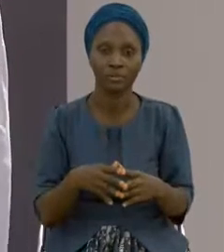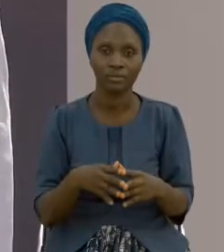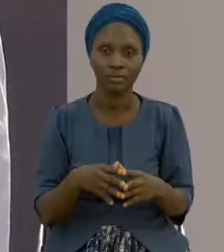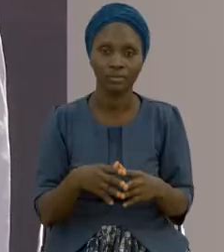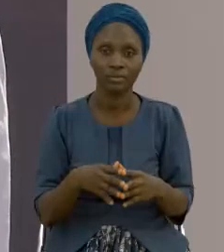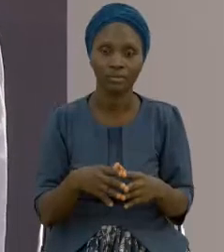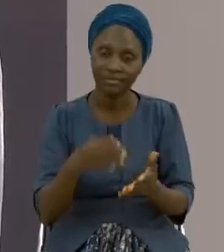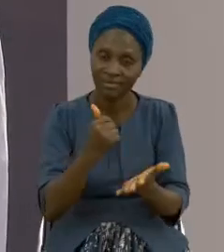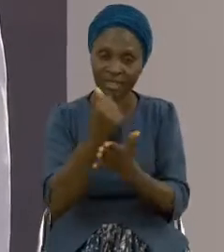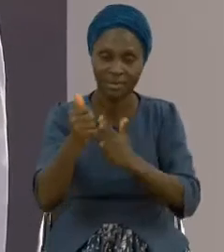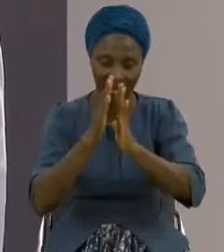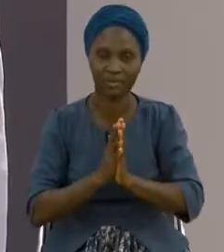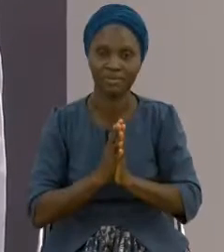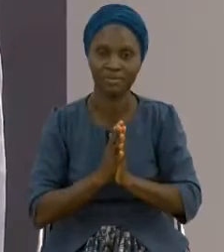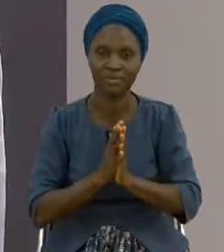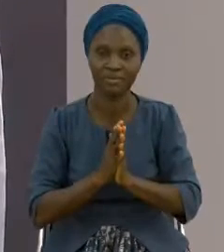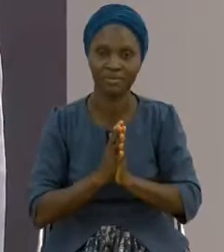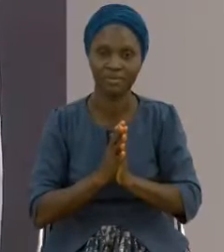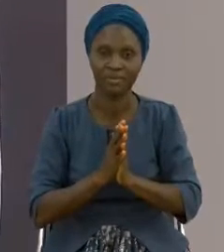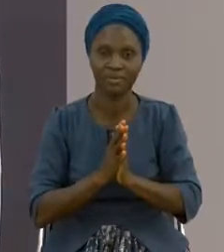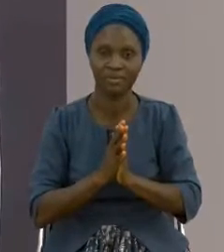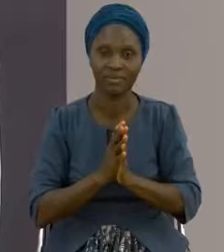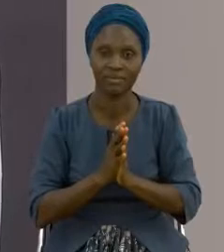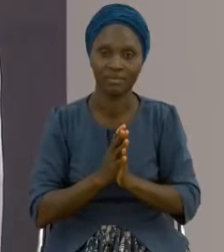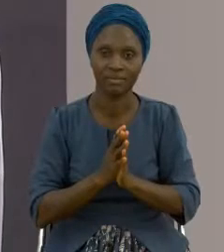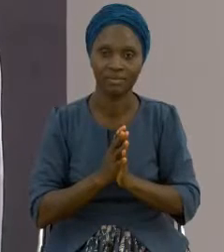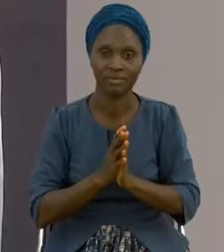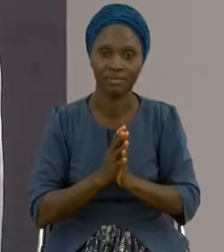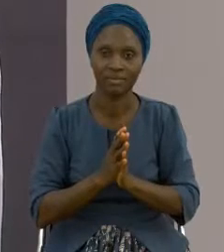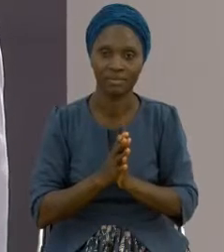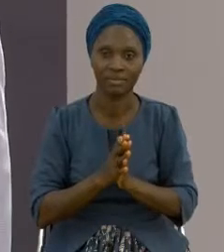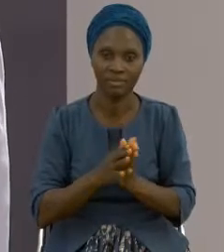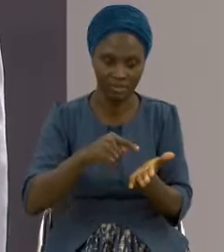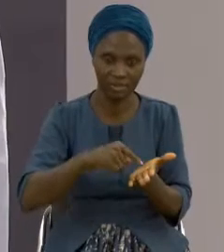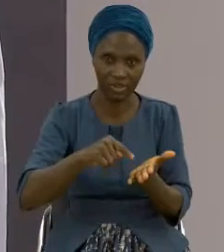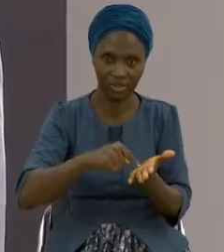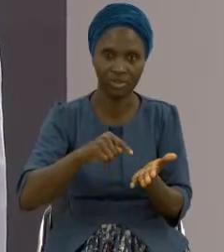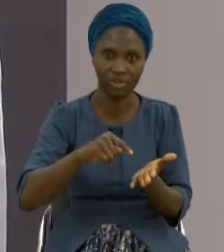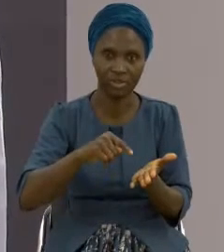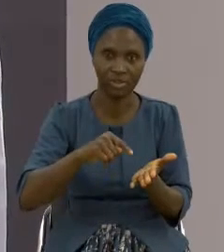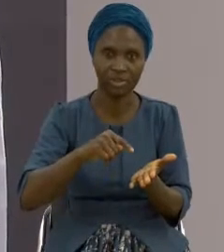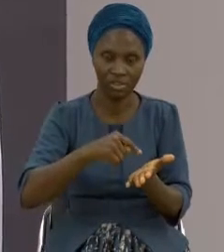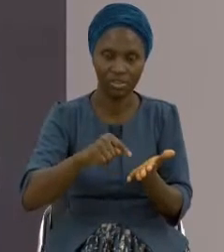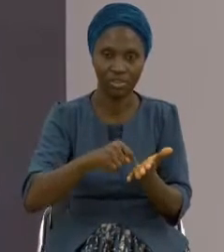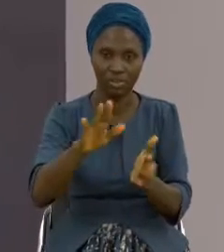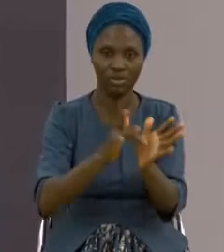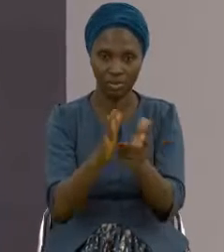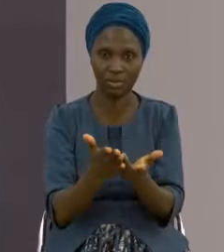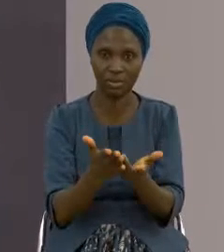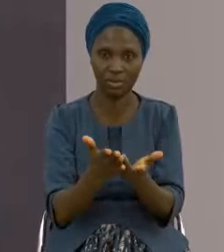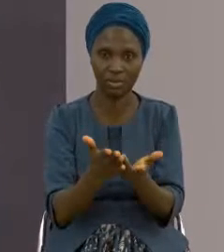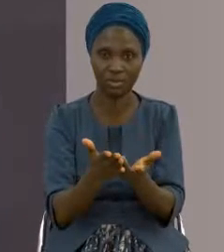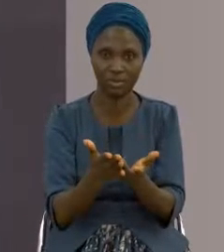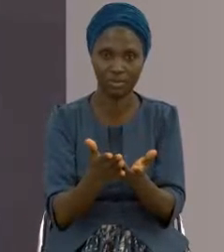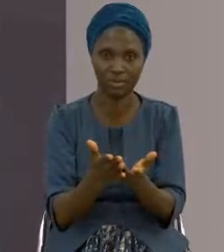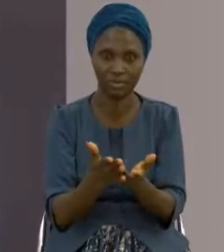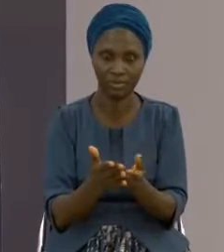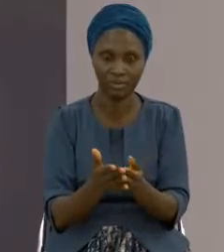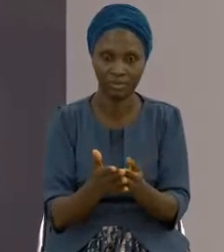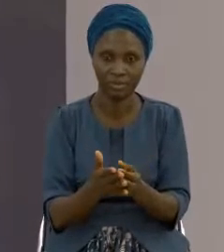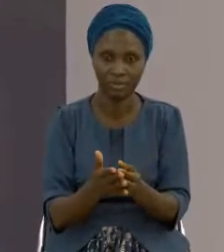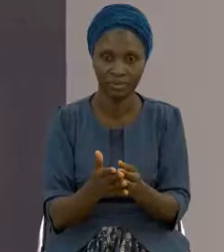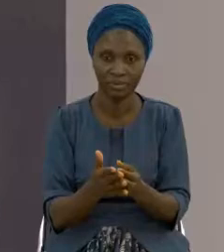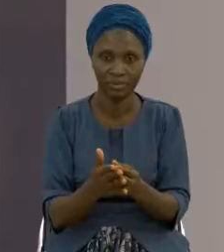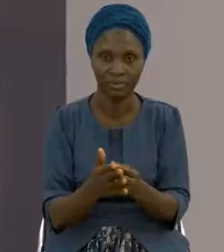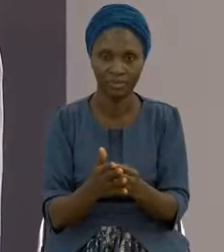Check up your Bible from that chapter 2, manifestation of power through Elisha. Chapter